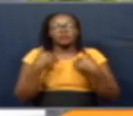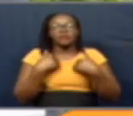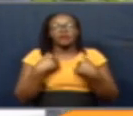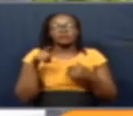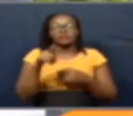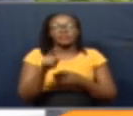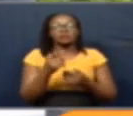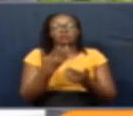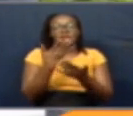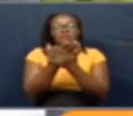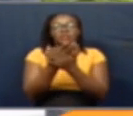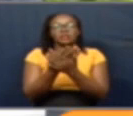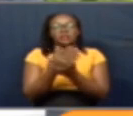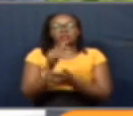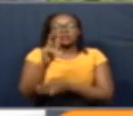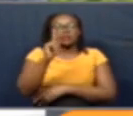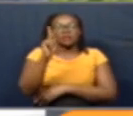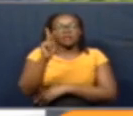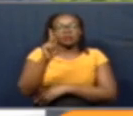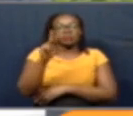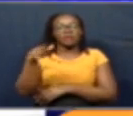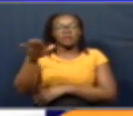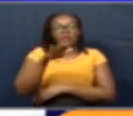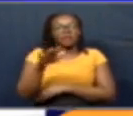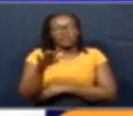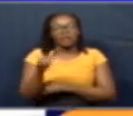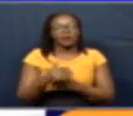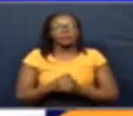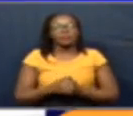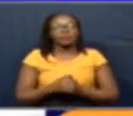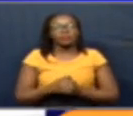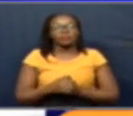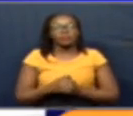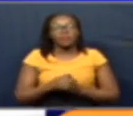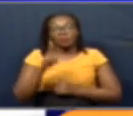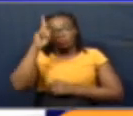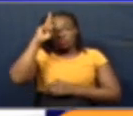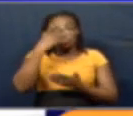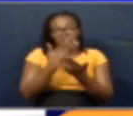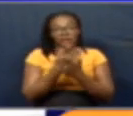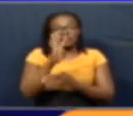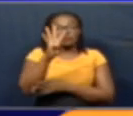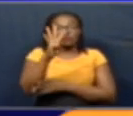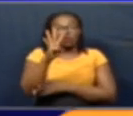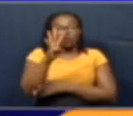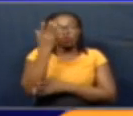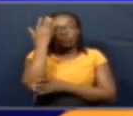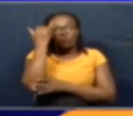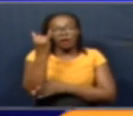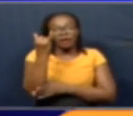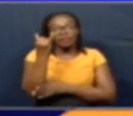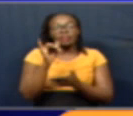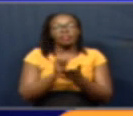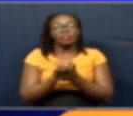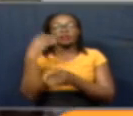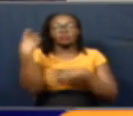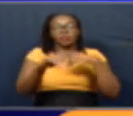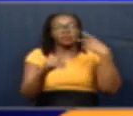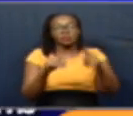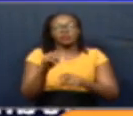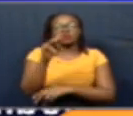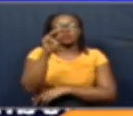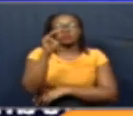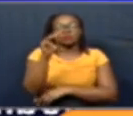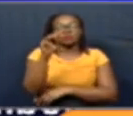area disrupted by unlikely guests. Police arresting the four in connection with the Boulevard assault on Muriuki.